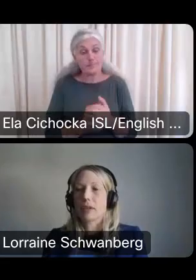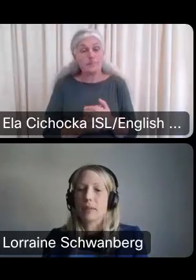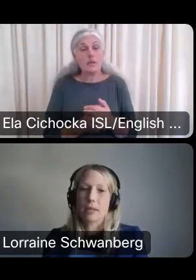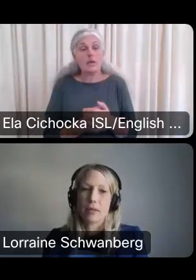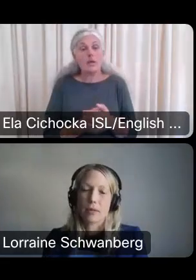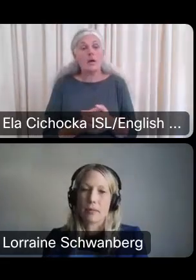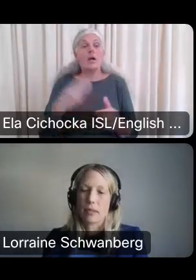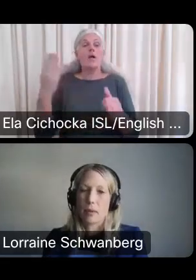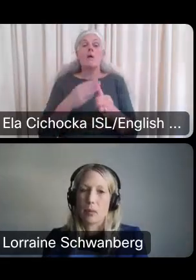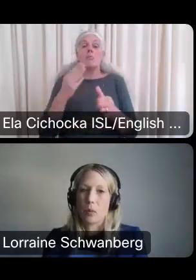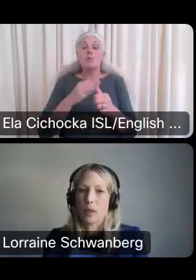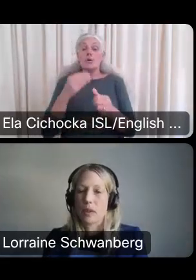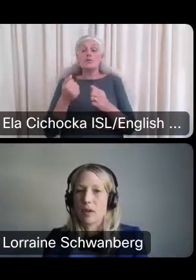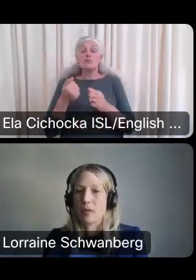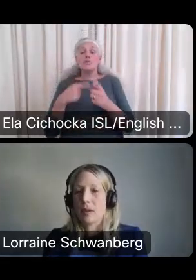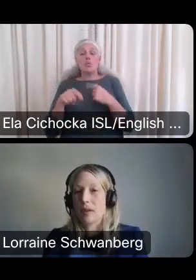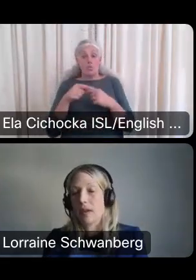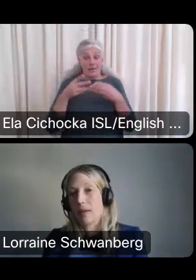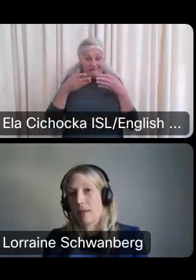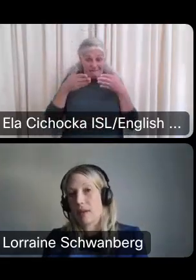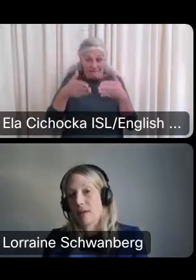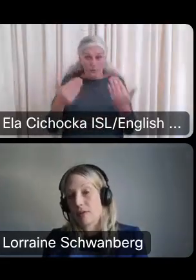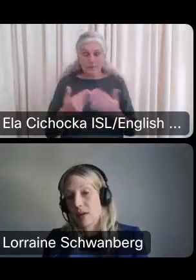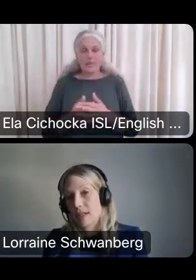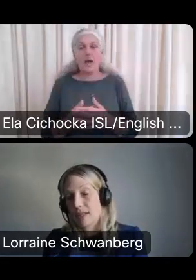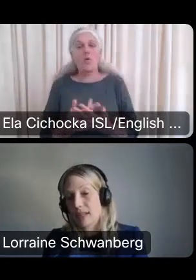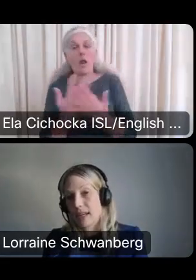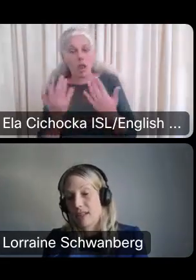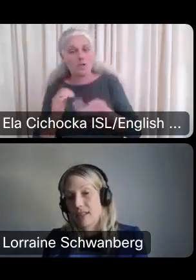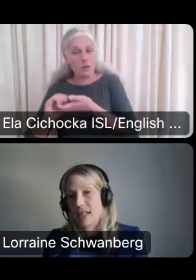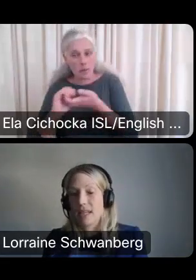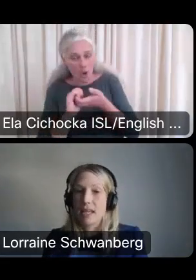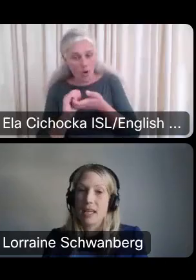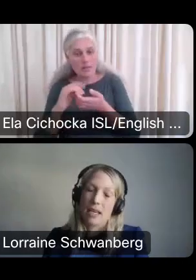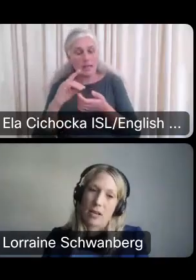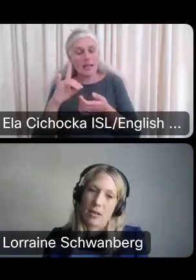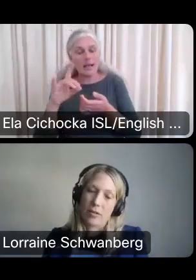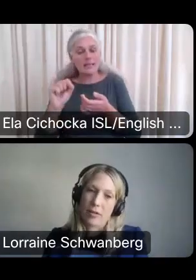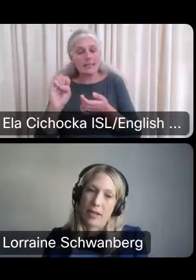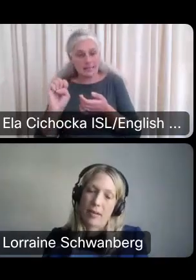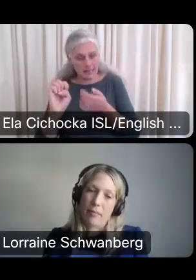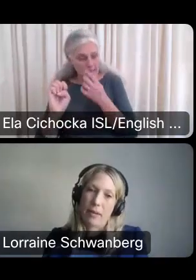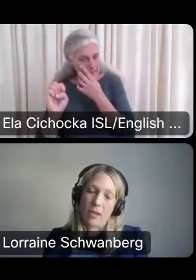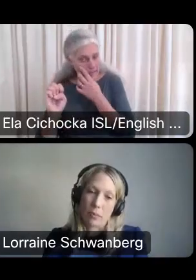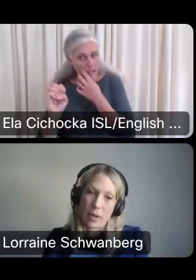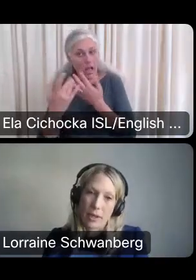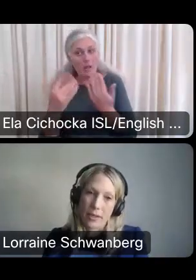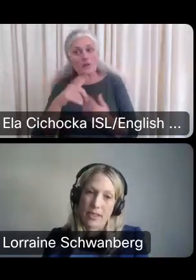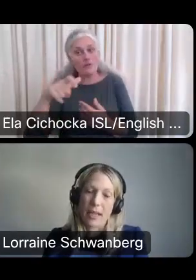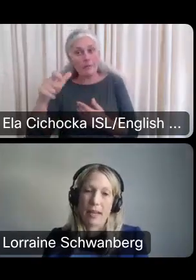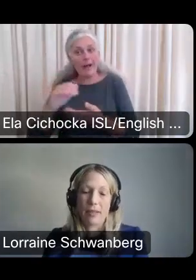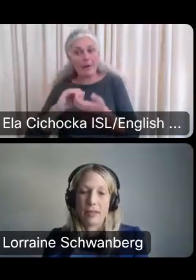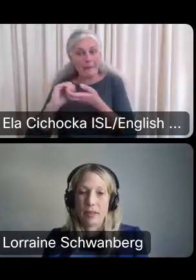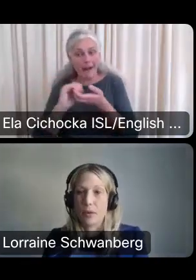the commencement, which obviously we've been working on with a lot of colleagues in the HSE, a lot of patient